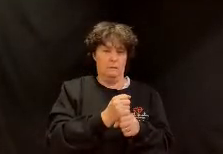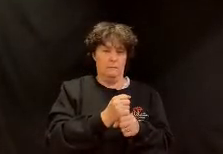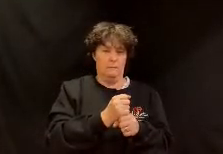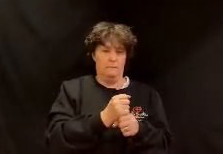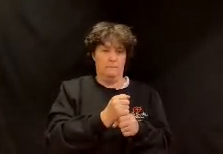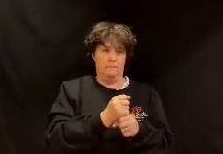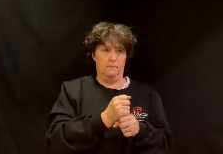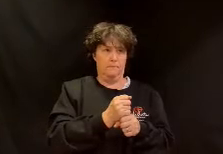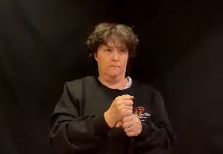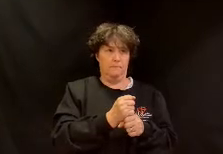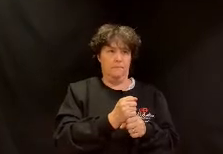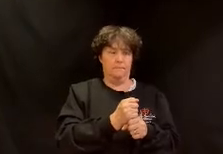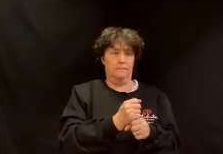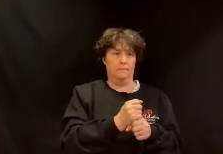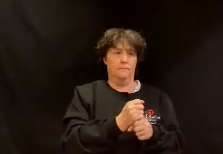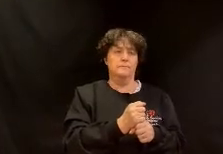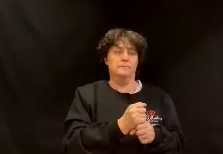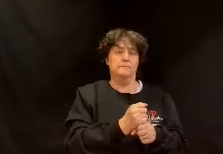Use what you got.